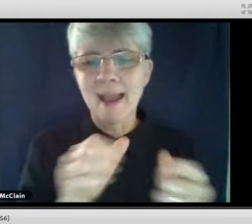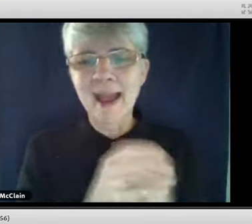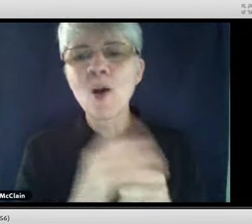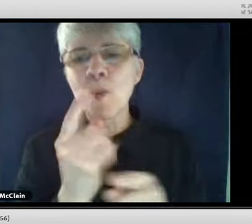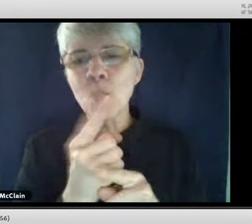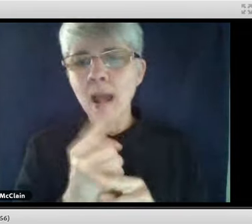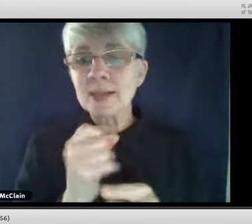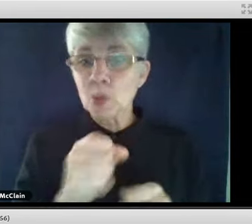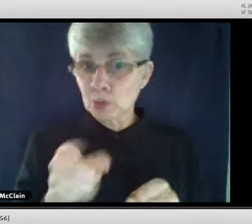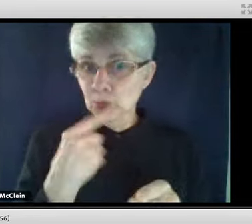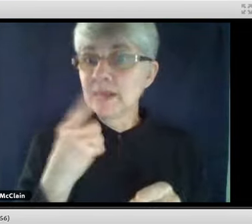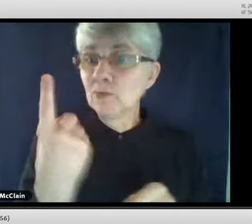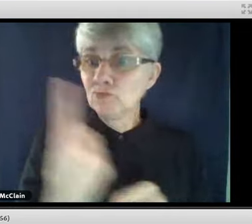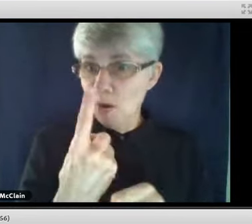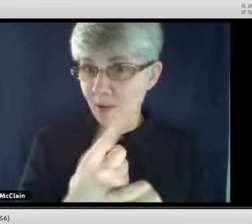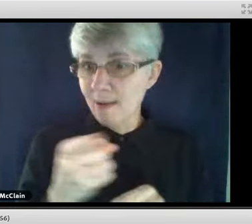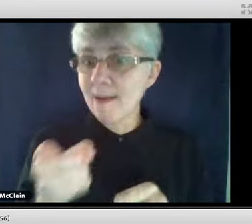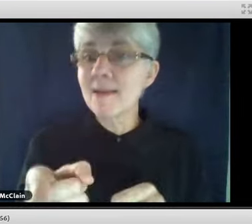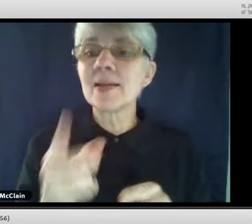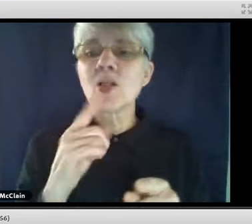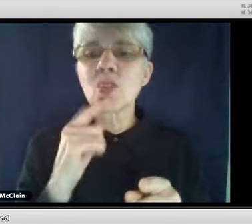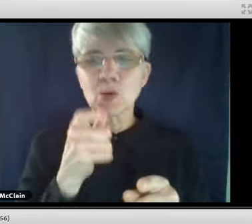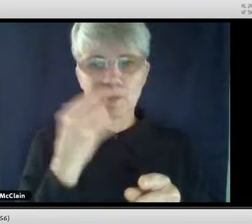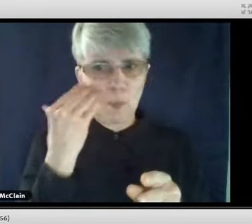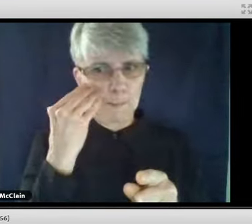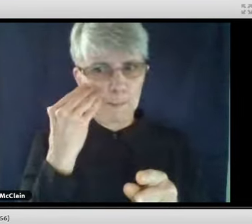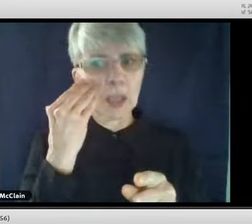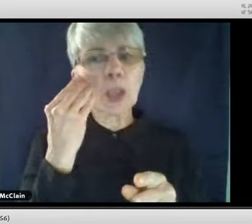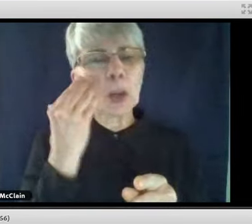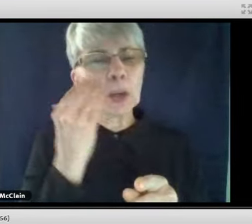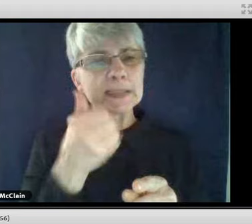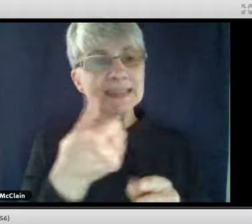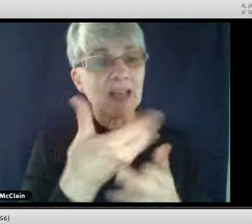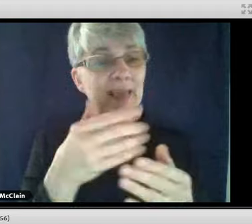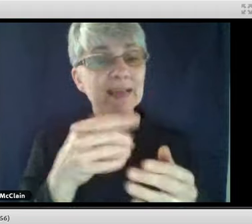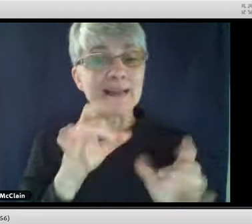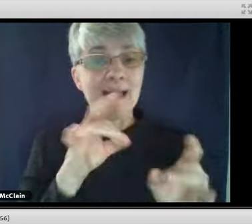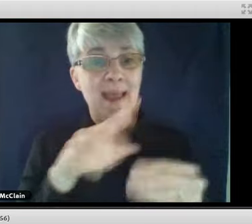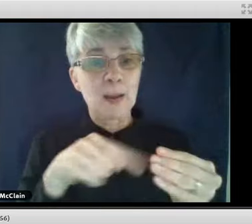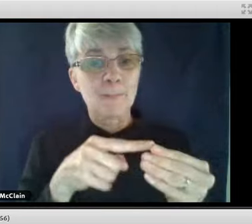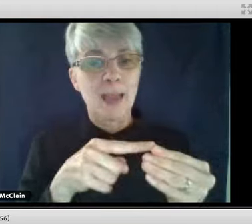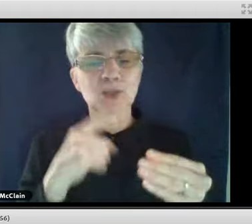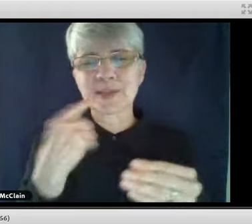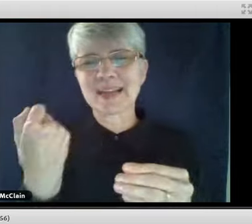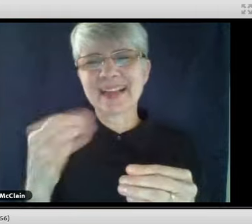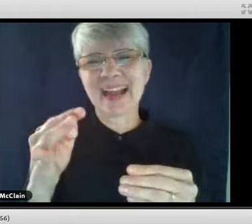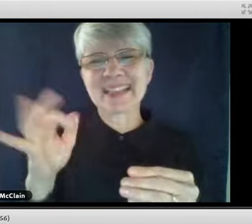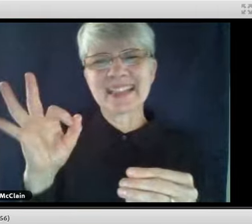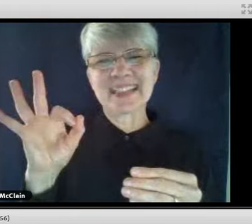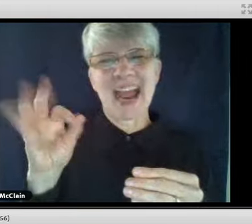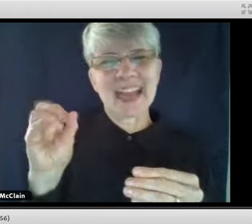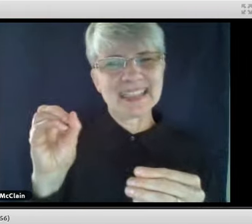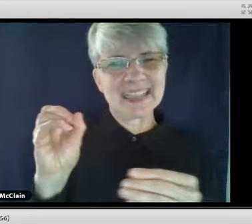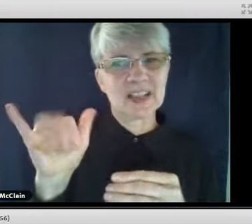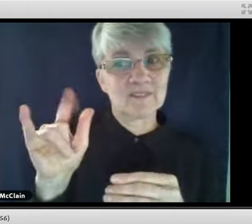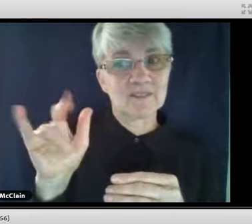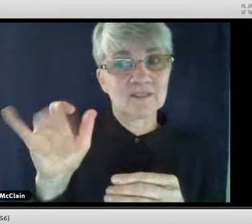Right, so as you said, right, so those familiar with it, so 10 Things I Hate About You is a 1990s